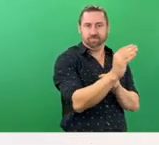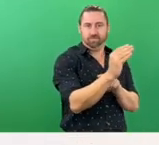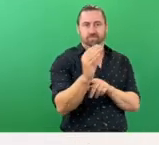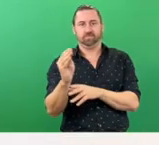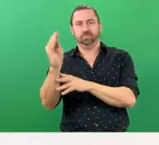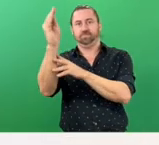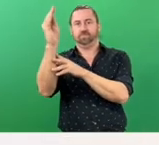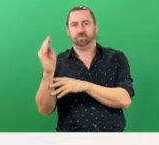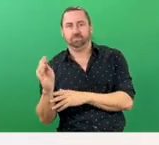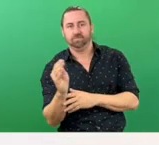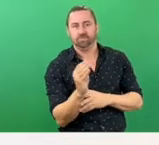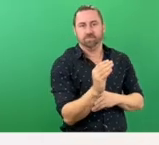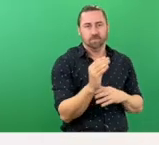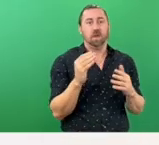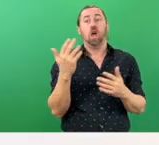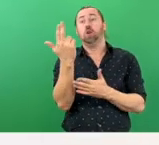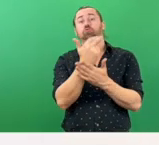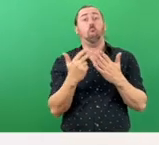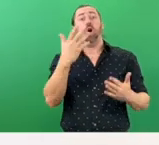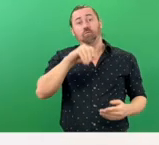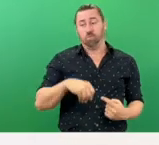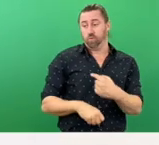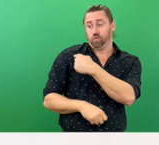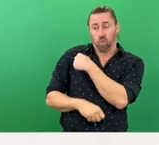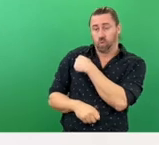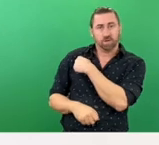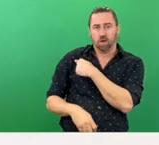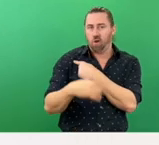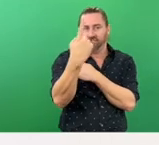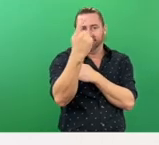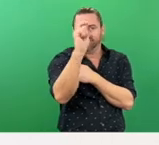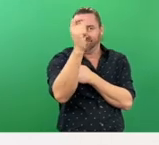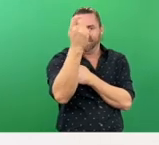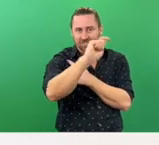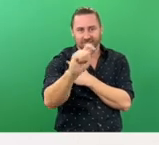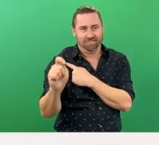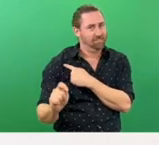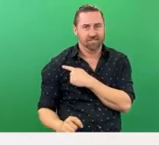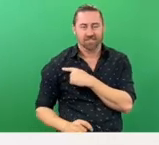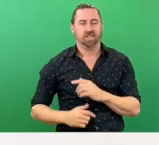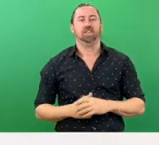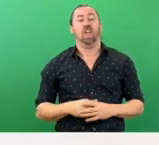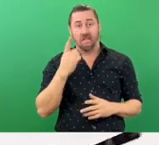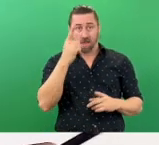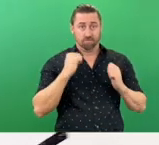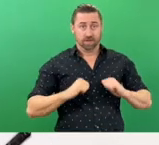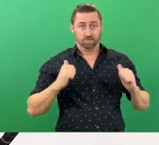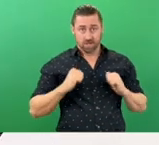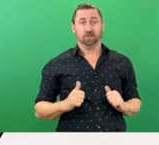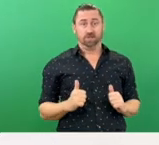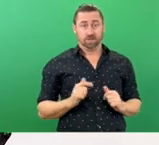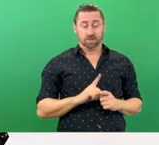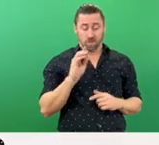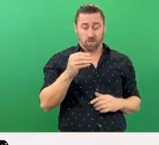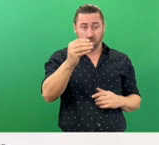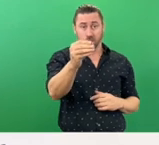your wrist, and try to draw from your shoulder rather than drawing with your fingers. All right, so if you can, try that technique where you